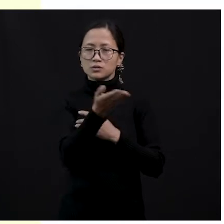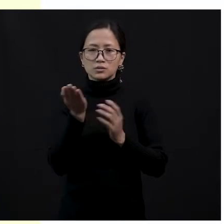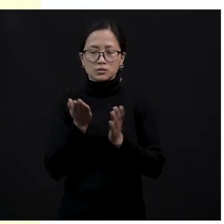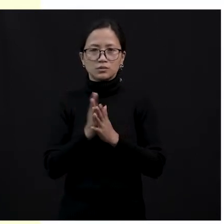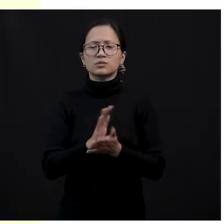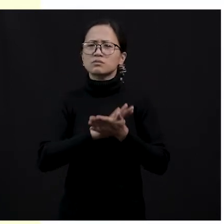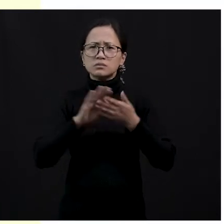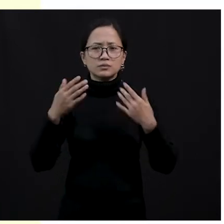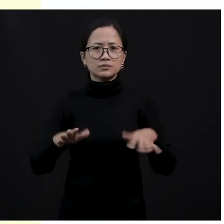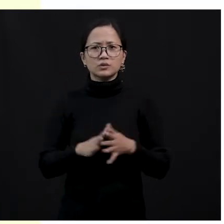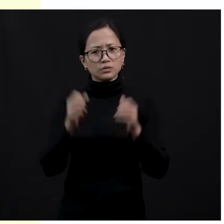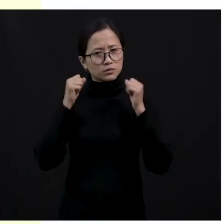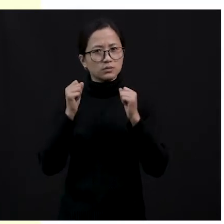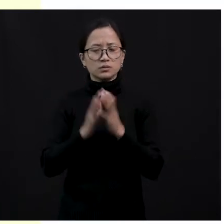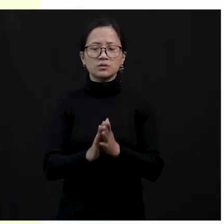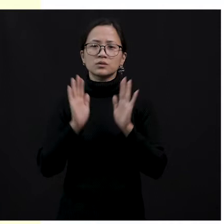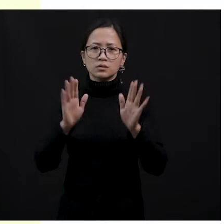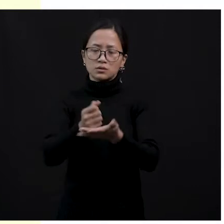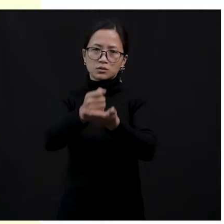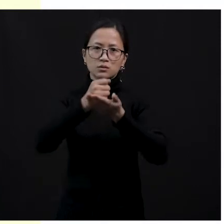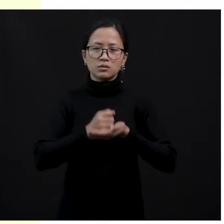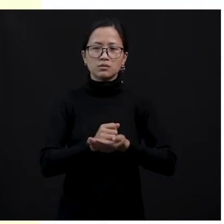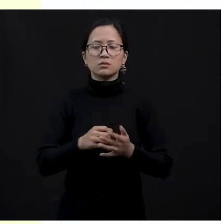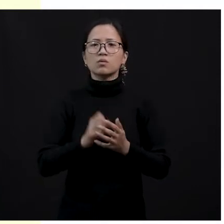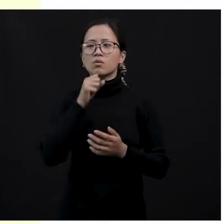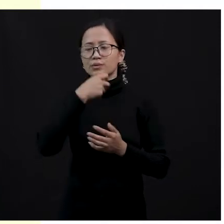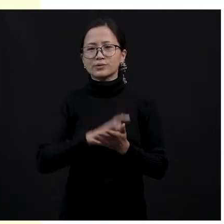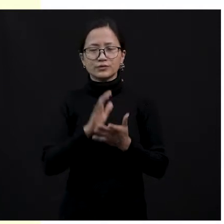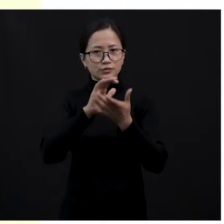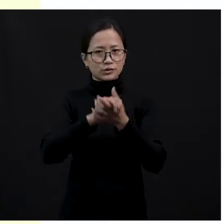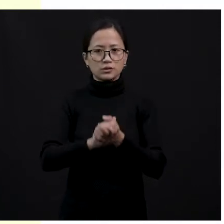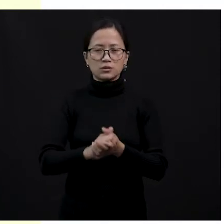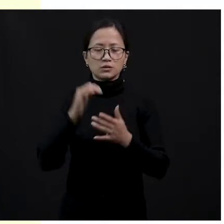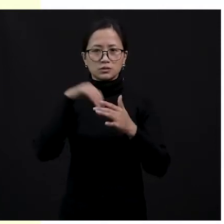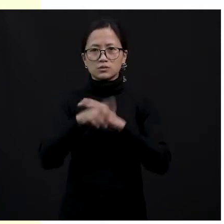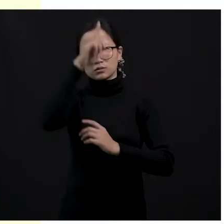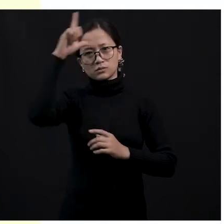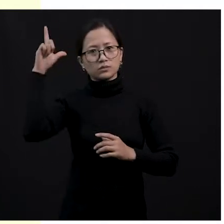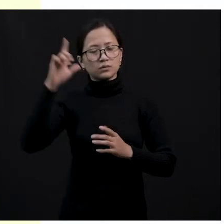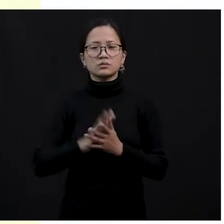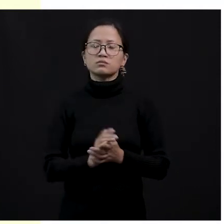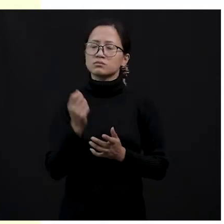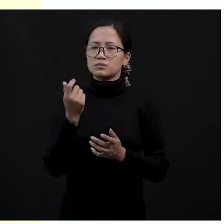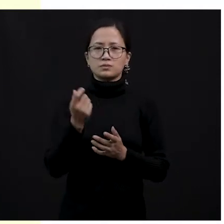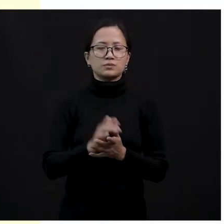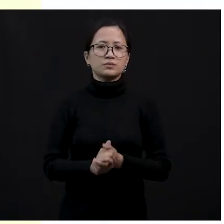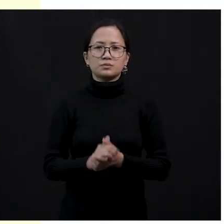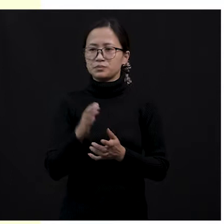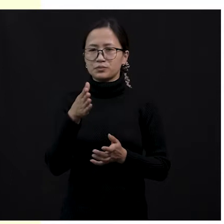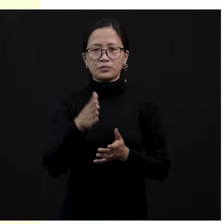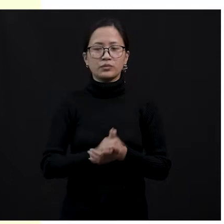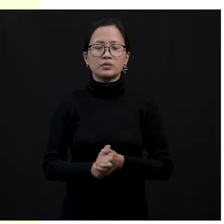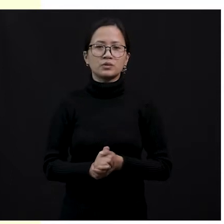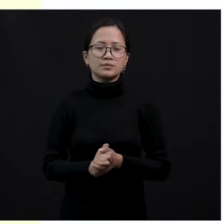done. Was it so difficult for you to help out an old friend down on his luck? I have no money,